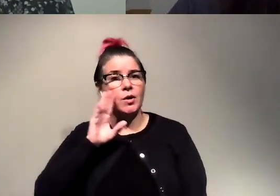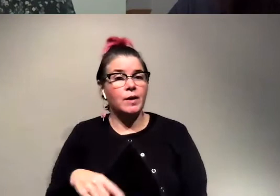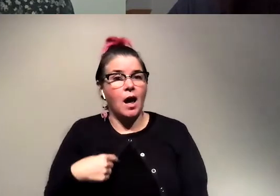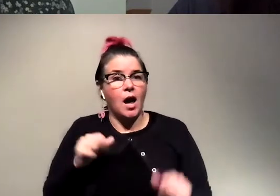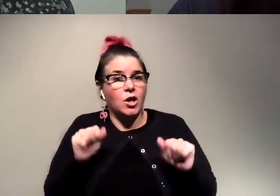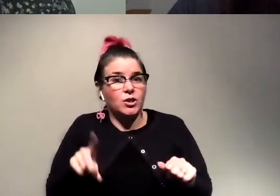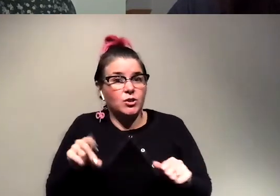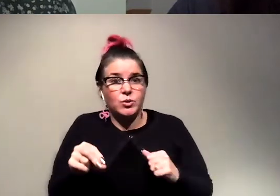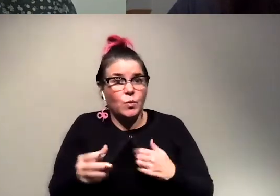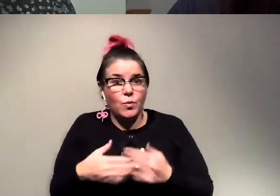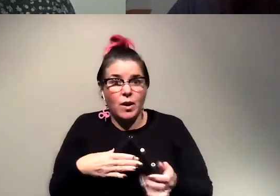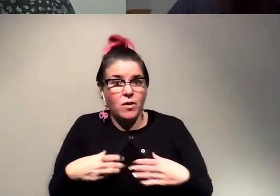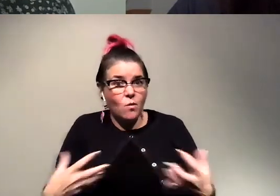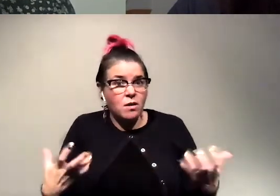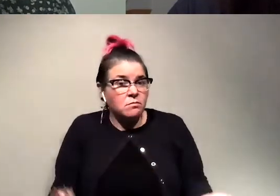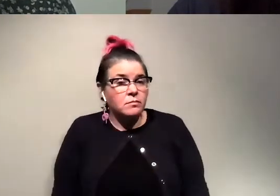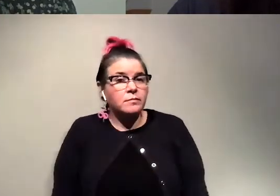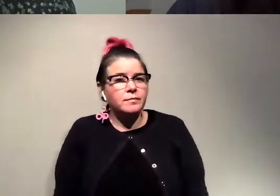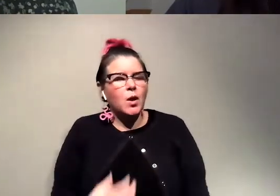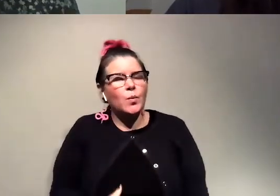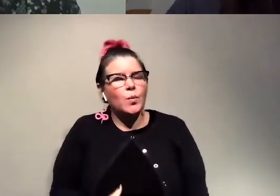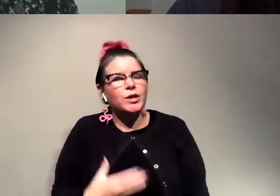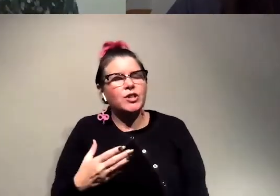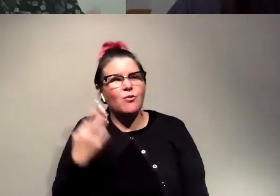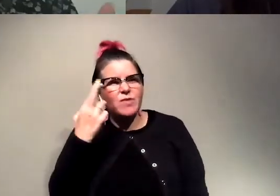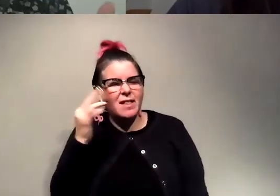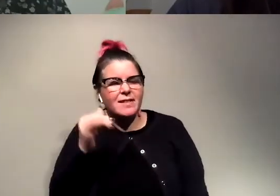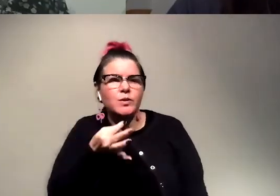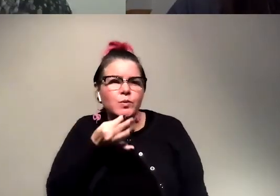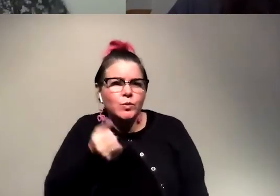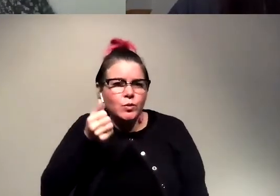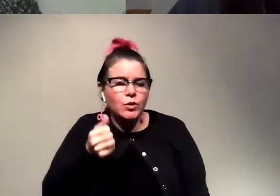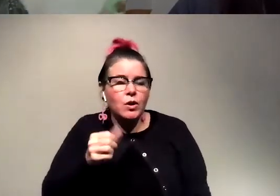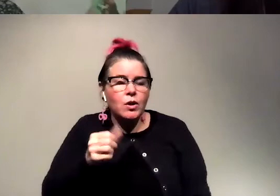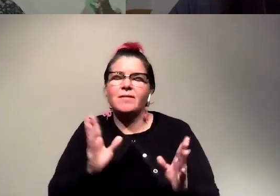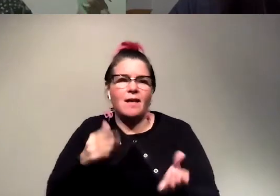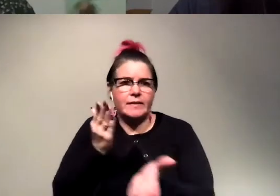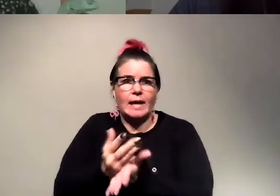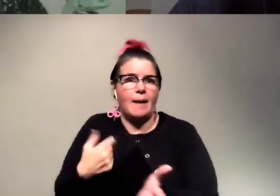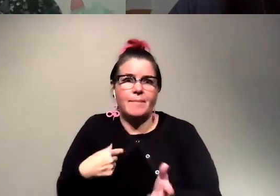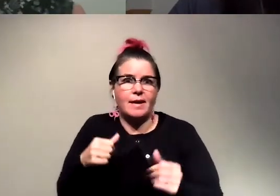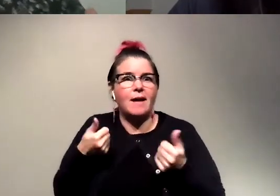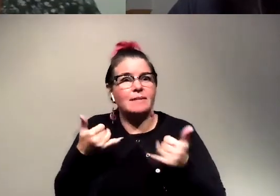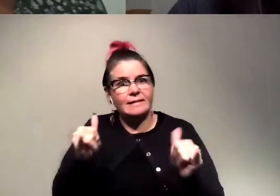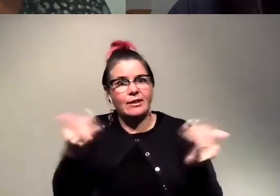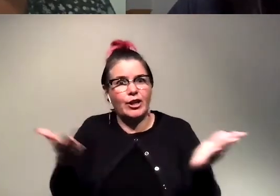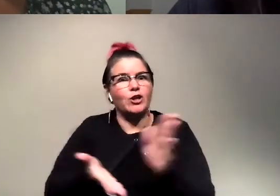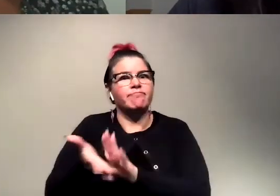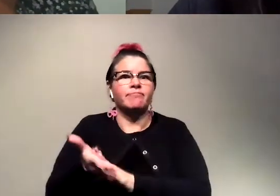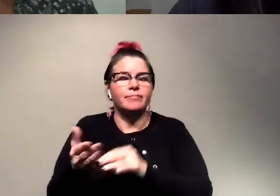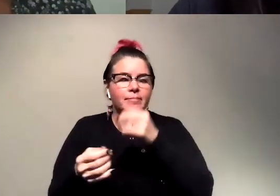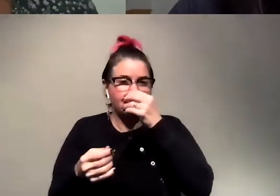whatever I want to do. I wish I knew that sooner. It clearly hasn't stopped me because I'm still here, but I